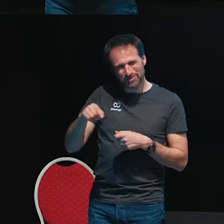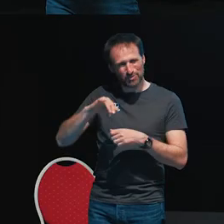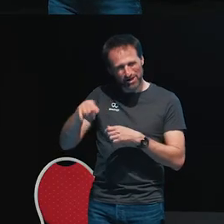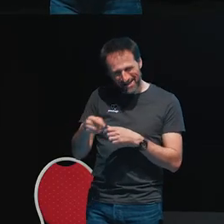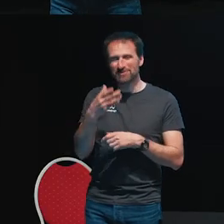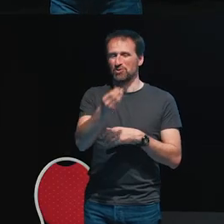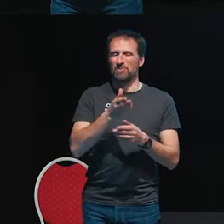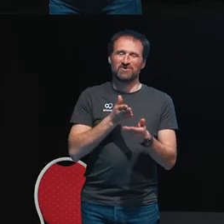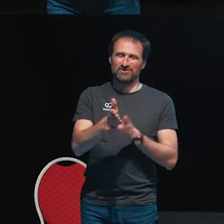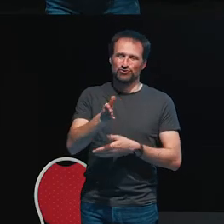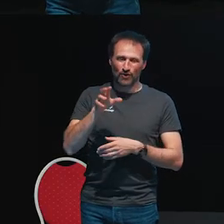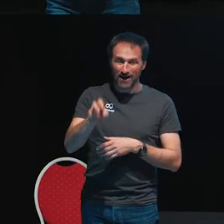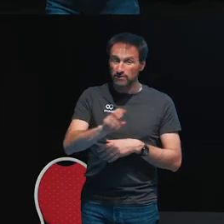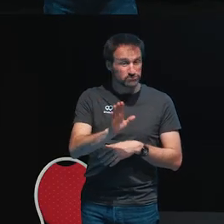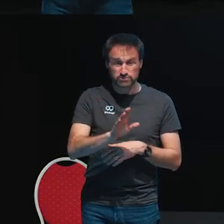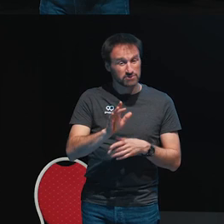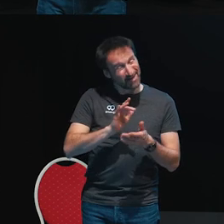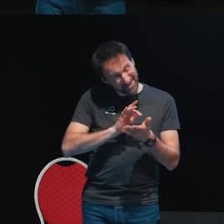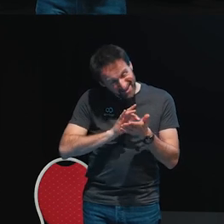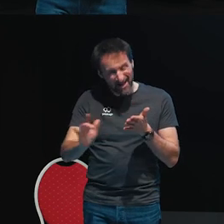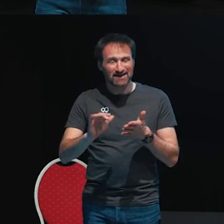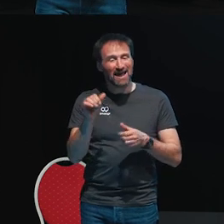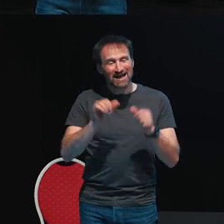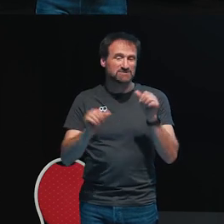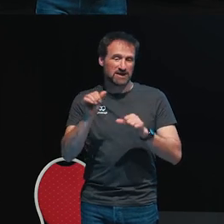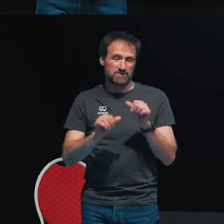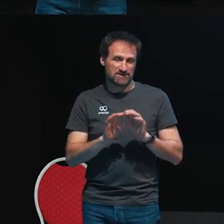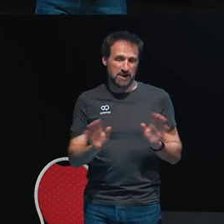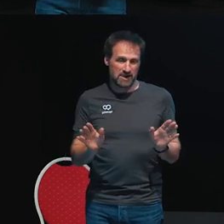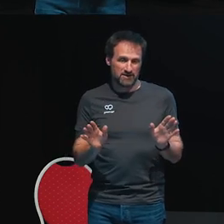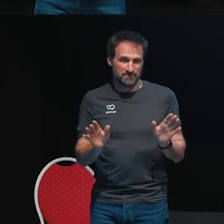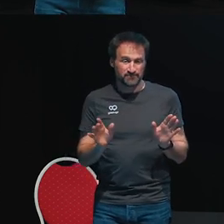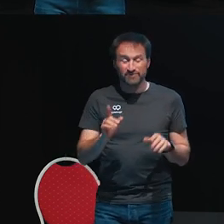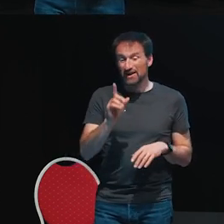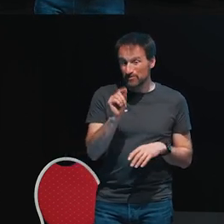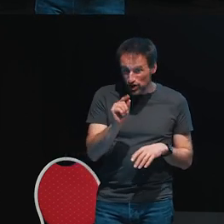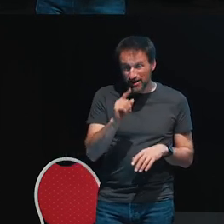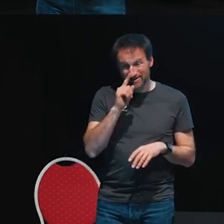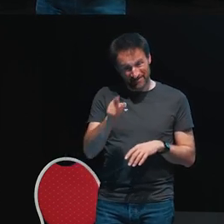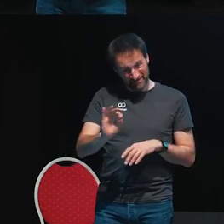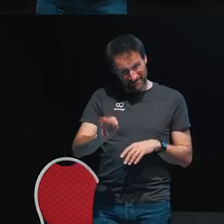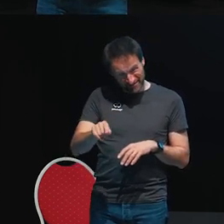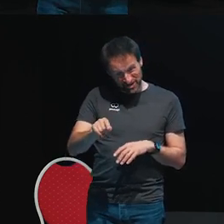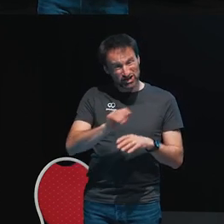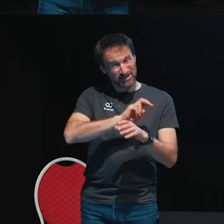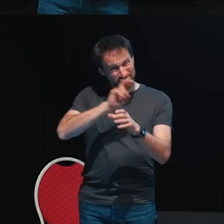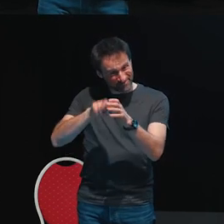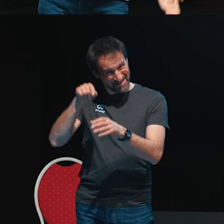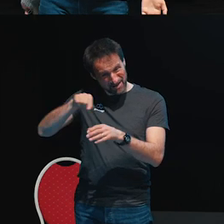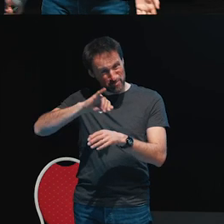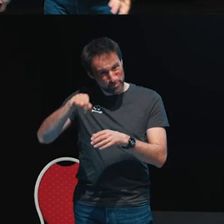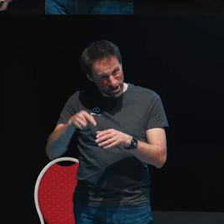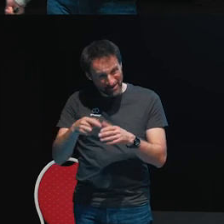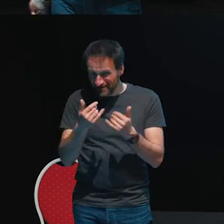access. It is a purely experiment. So the way the feature gets to the experiment is, again,